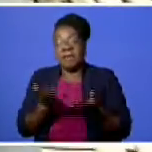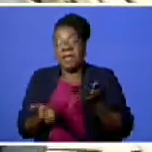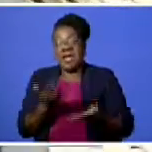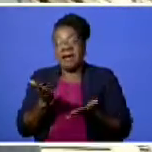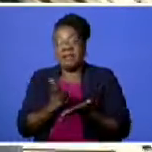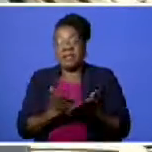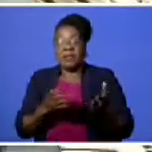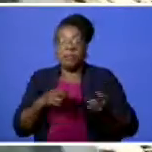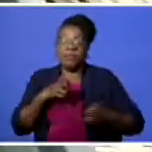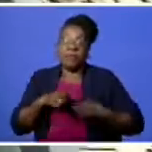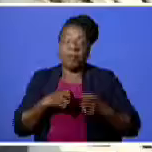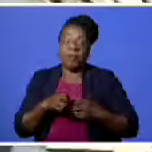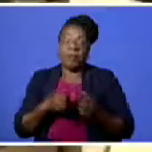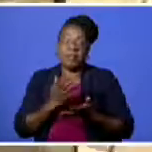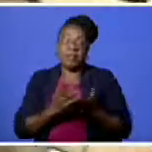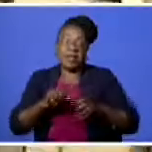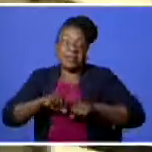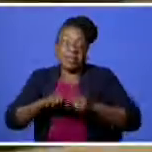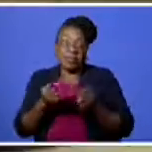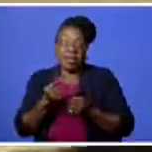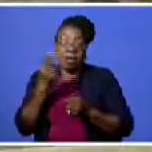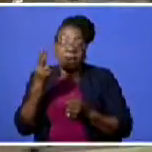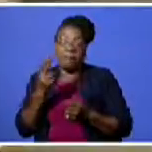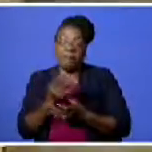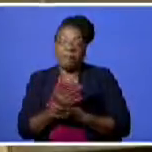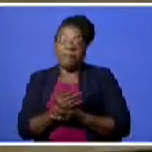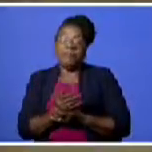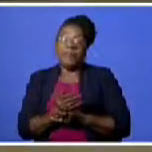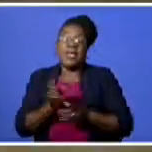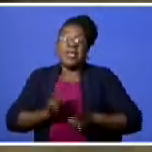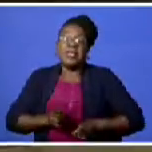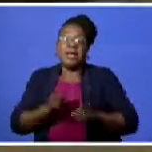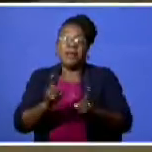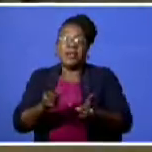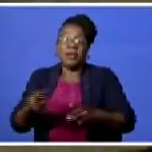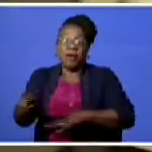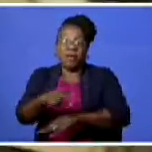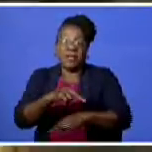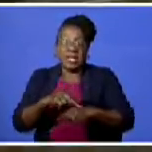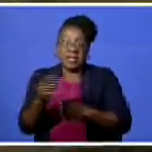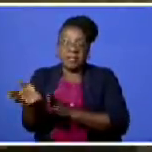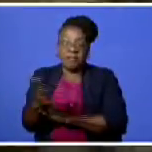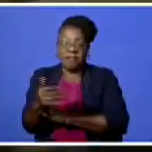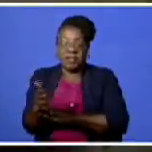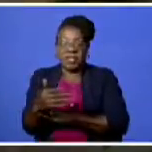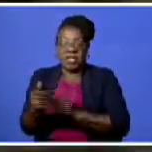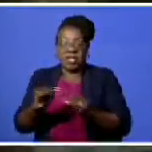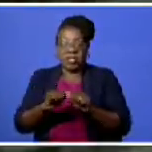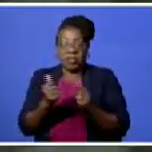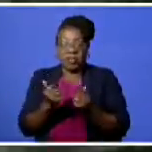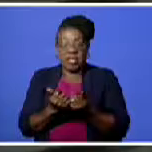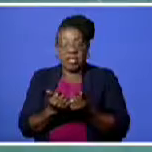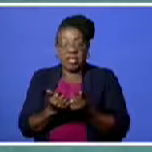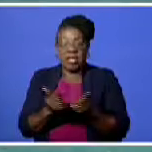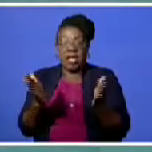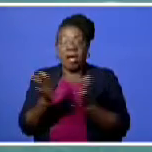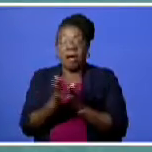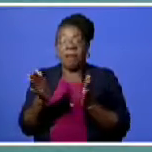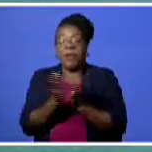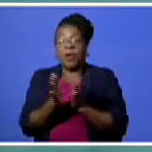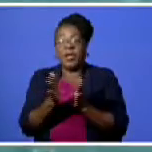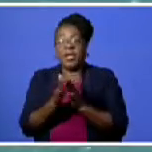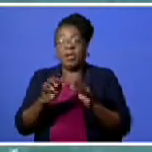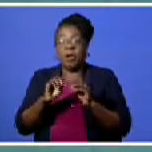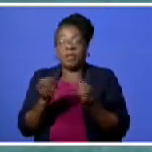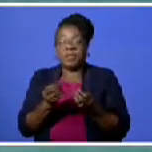have to repair them, sometimes they broke up. Director of the National Fisheries Association and commercial fisherman Keith Carroll applauded officers from the